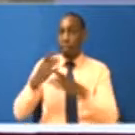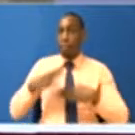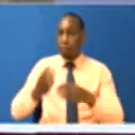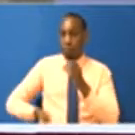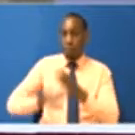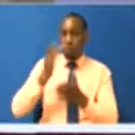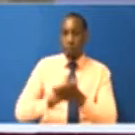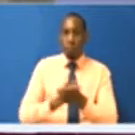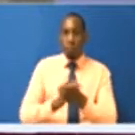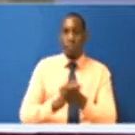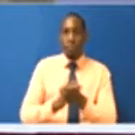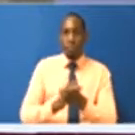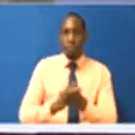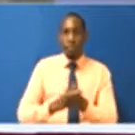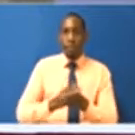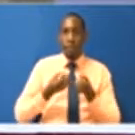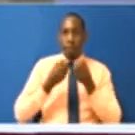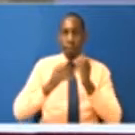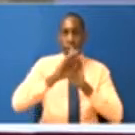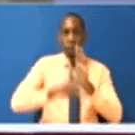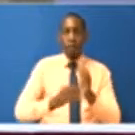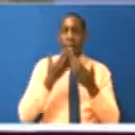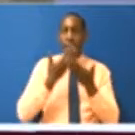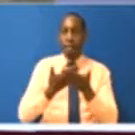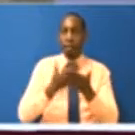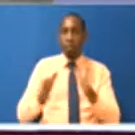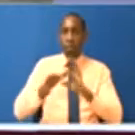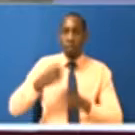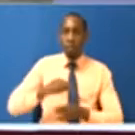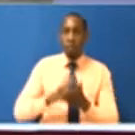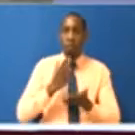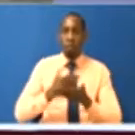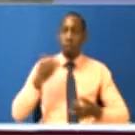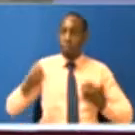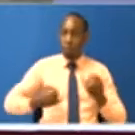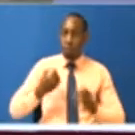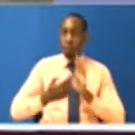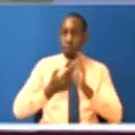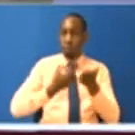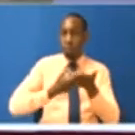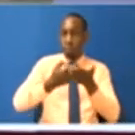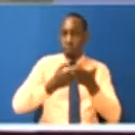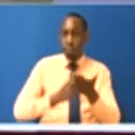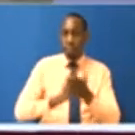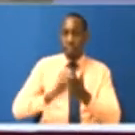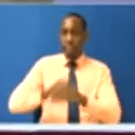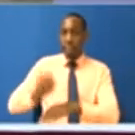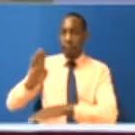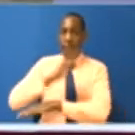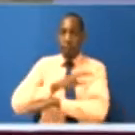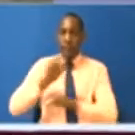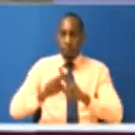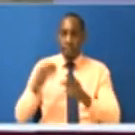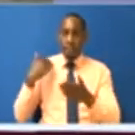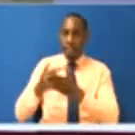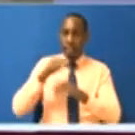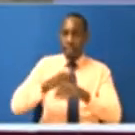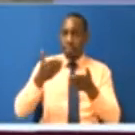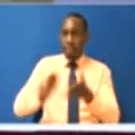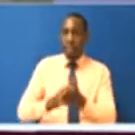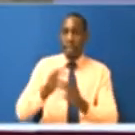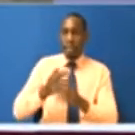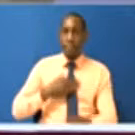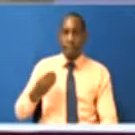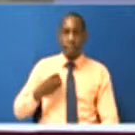production possible thank you for joining us it's been an absolute pleasure bringing you uh this uh debate from 4pm when we kicked off until now my name is